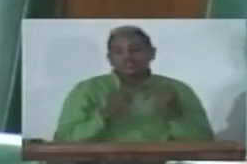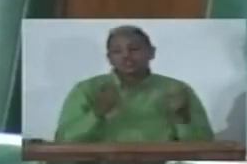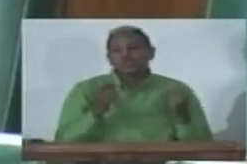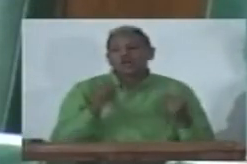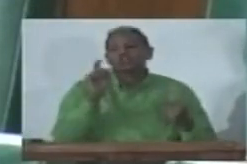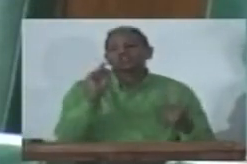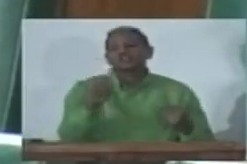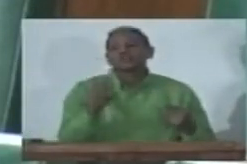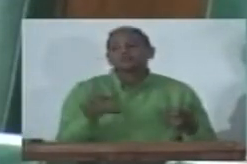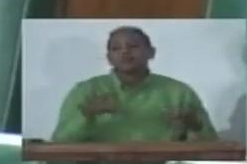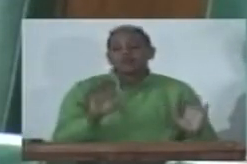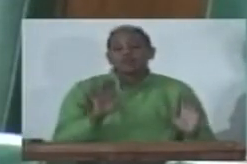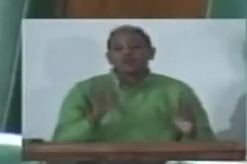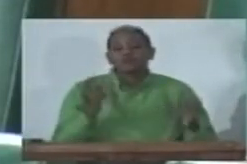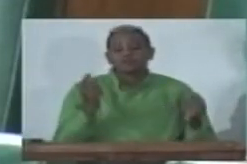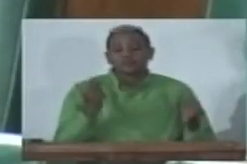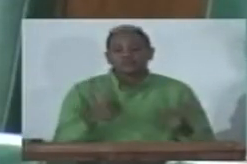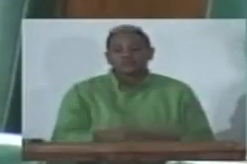should be accommodated.